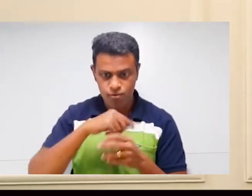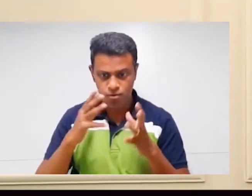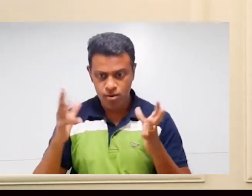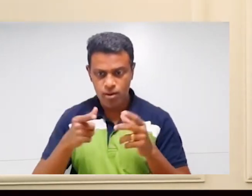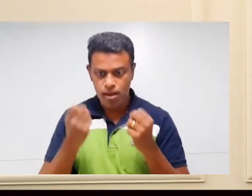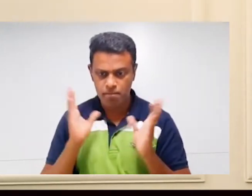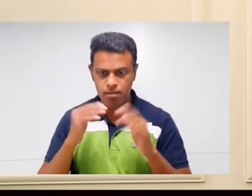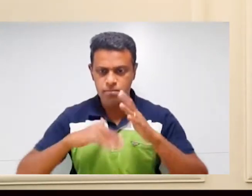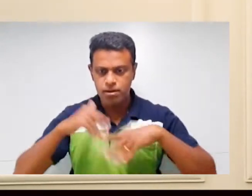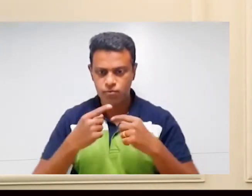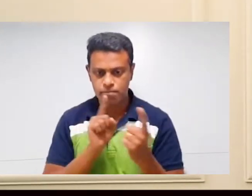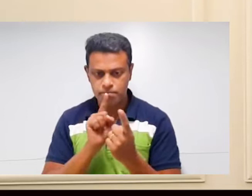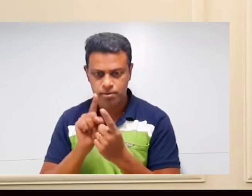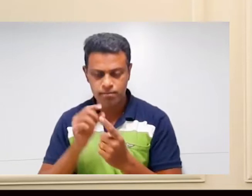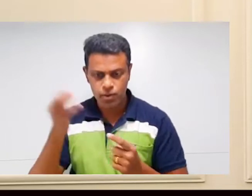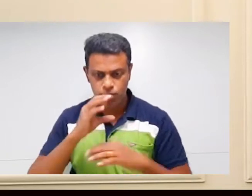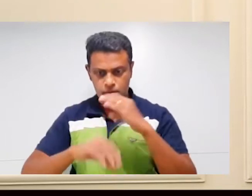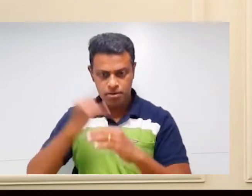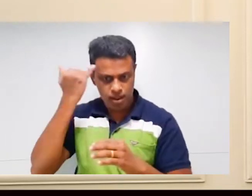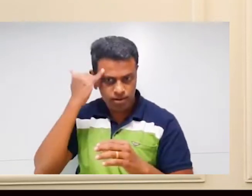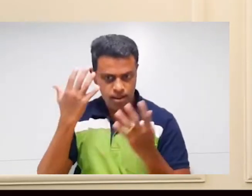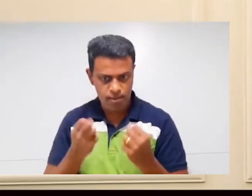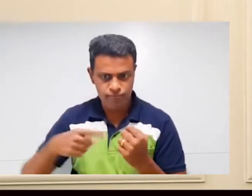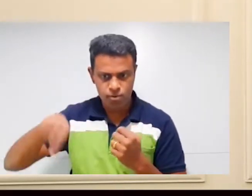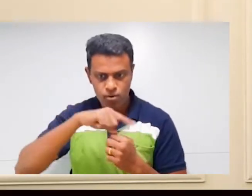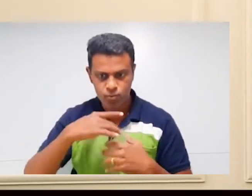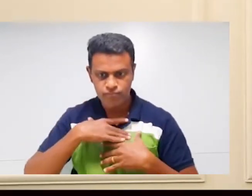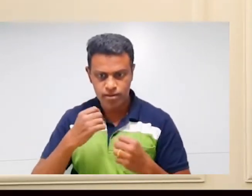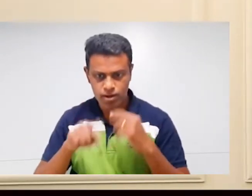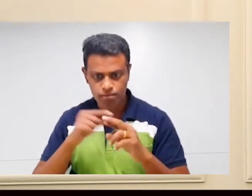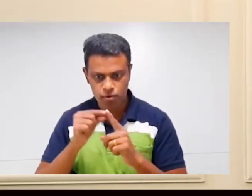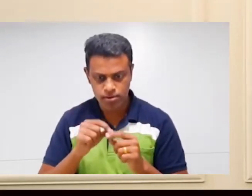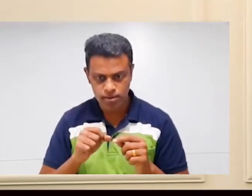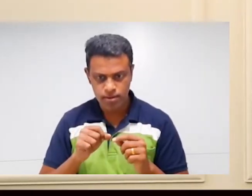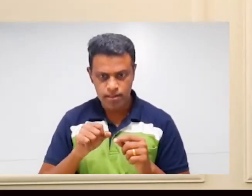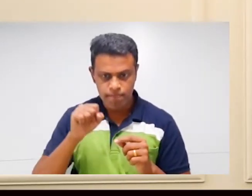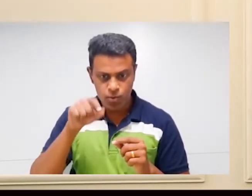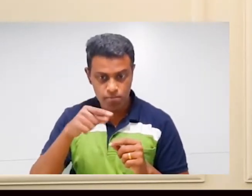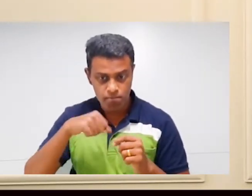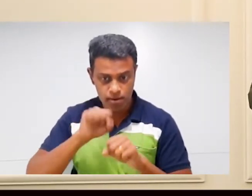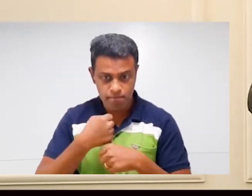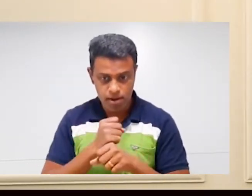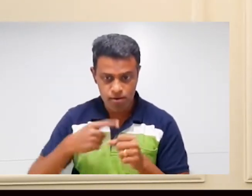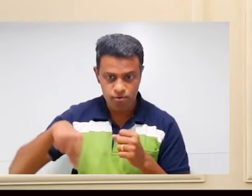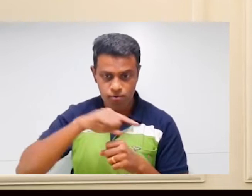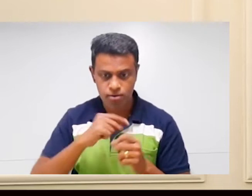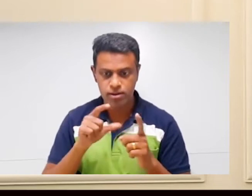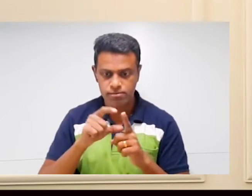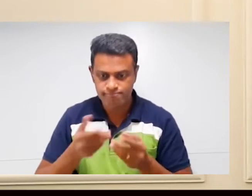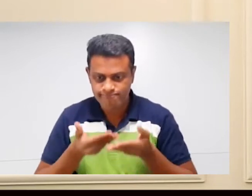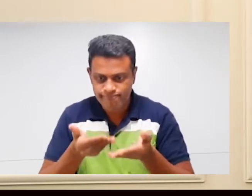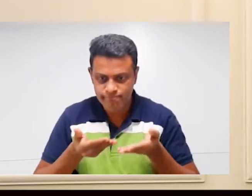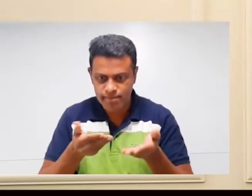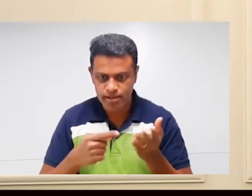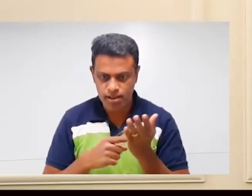massive distribution, the largest number of banks, the largest number of motor dealers, the largest number of brokers, the largest number of agents. You